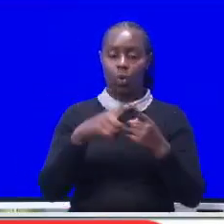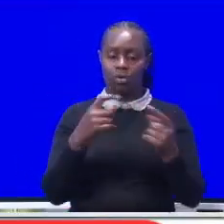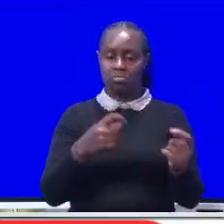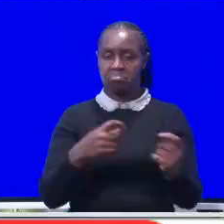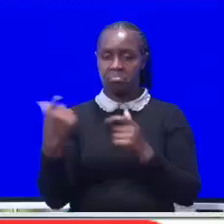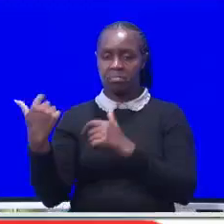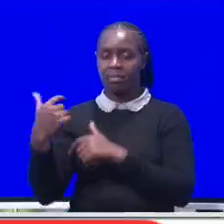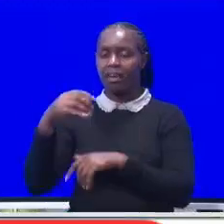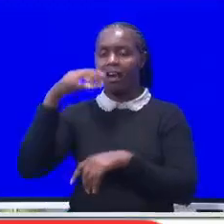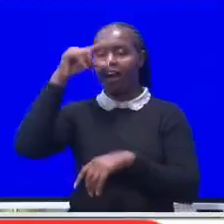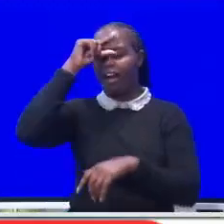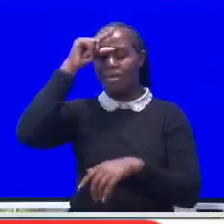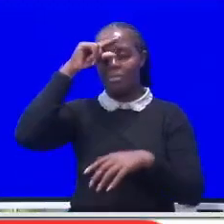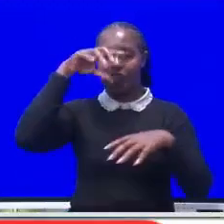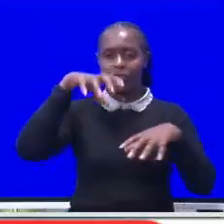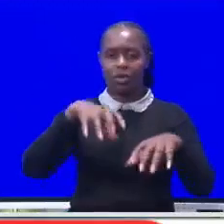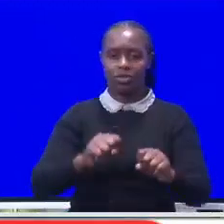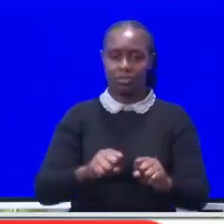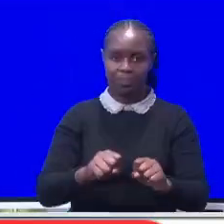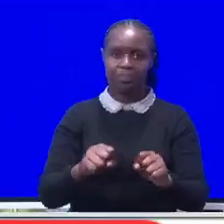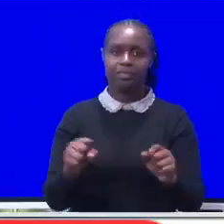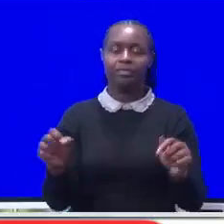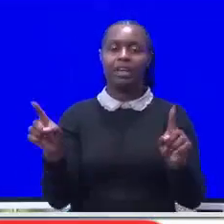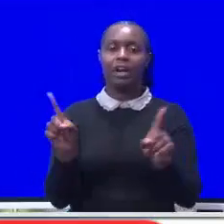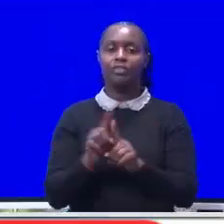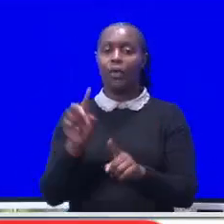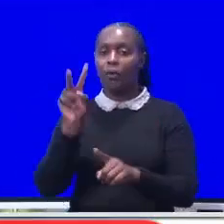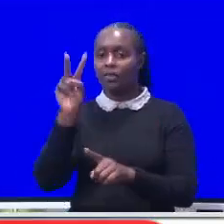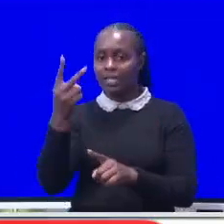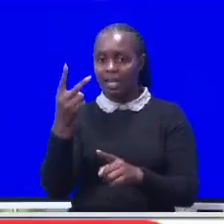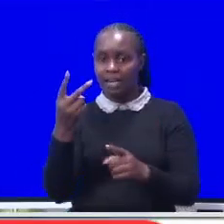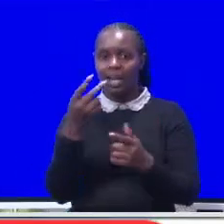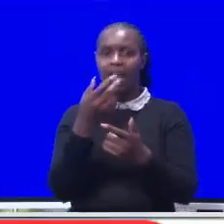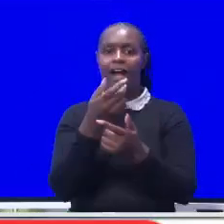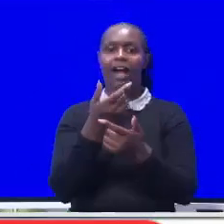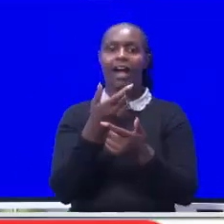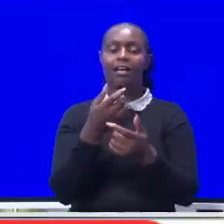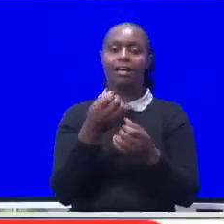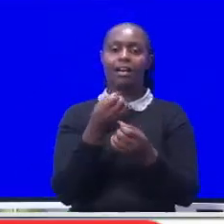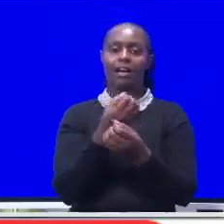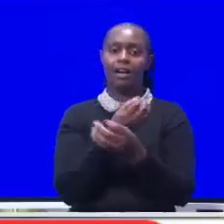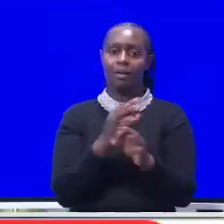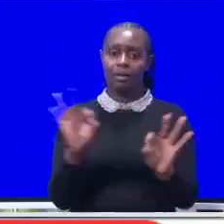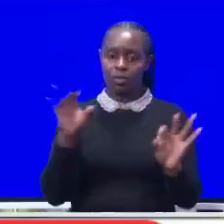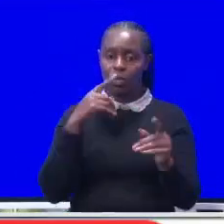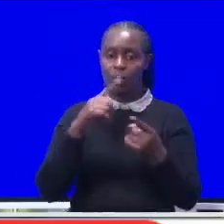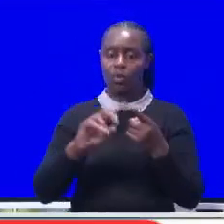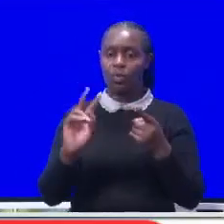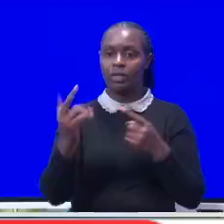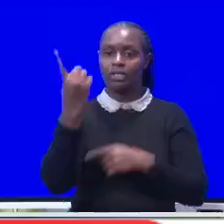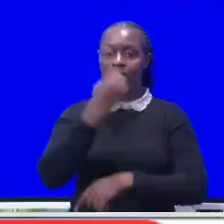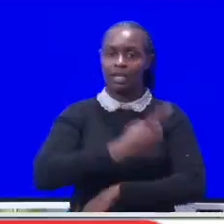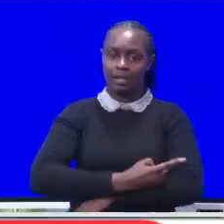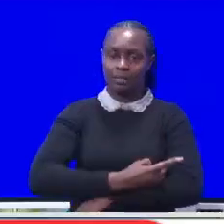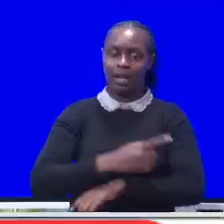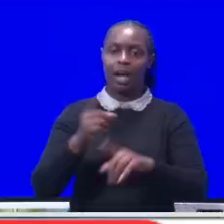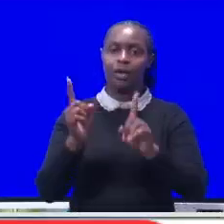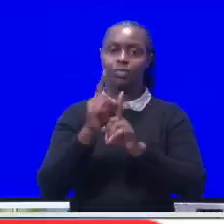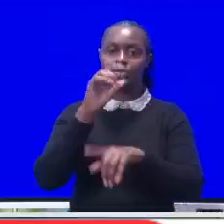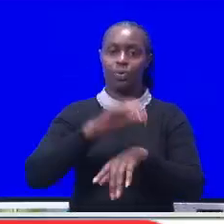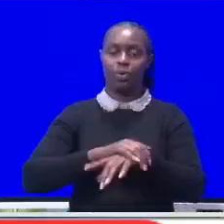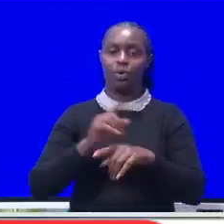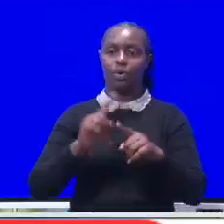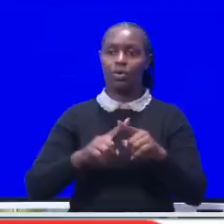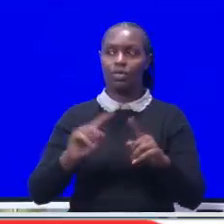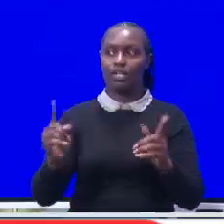place. Freedom fighters of the second liberation who went on Sabasaba Day and got the Nyayo